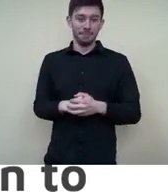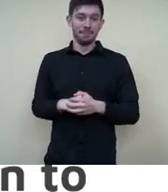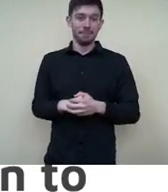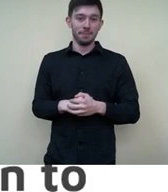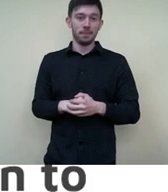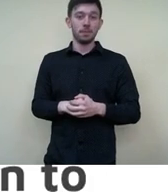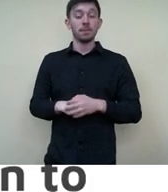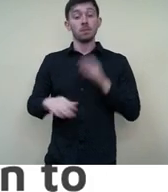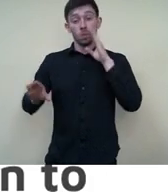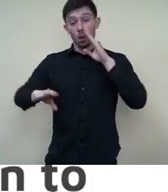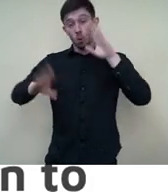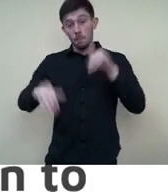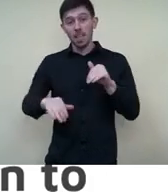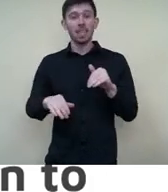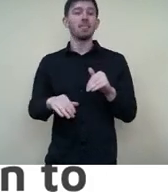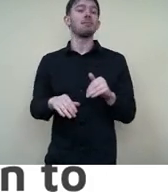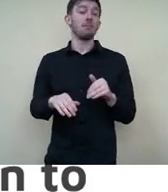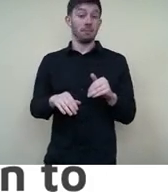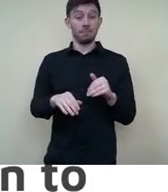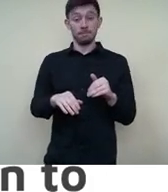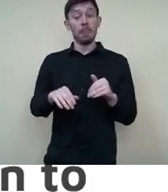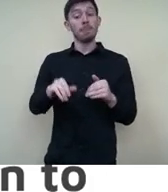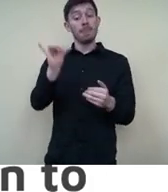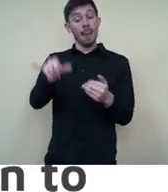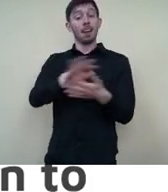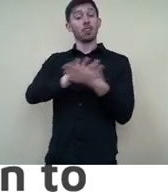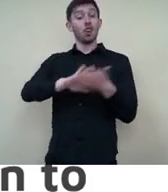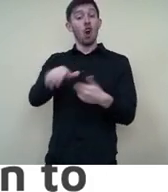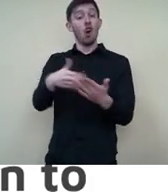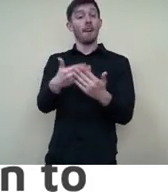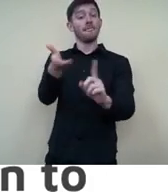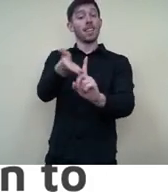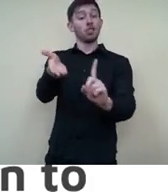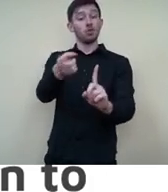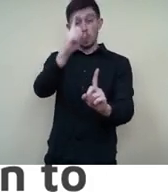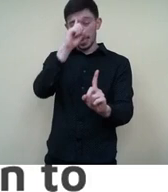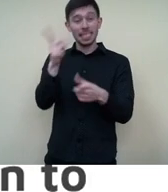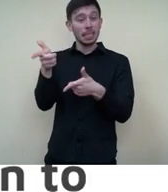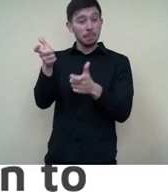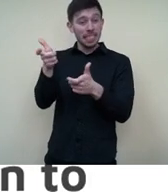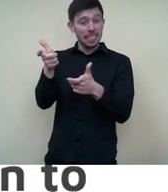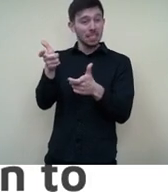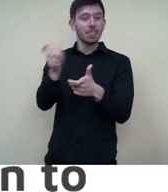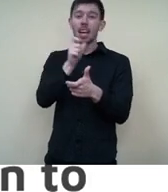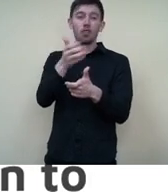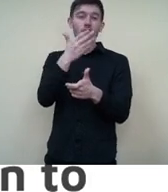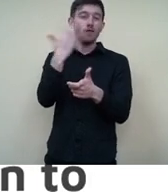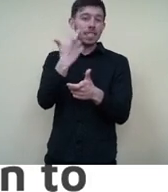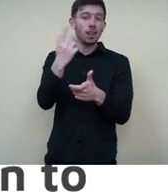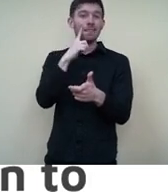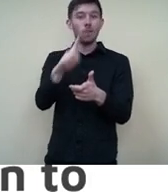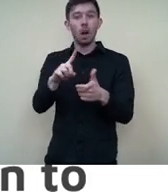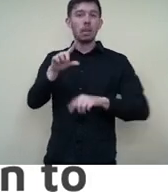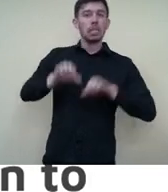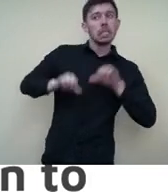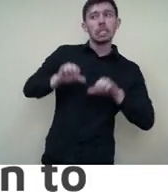And so hopefully this has convinced you guys that speed really isn't a reason to be hesitant about the vaccines, because really this process was just more